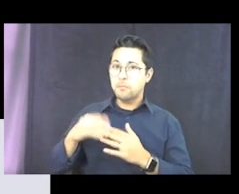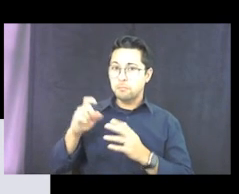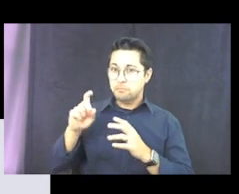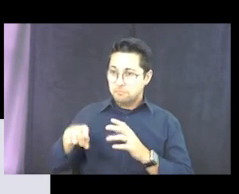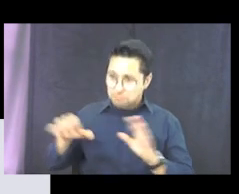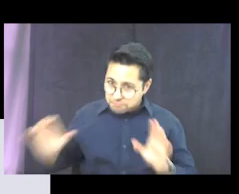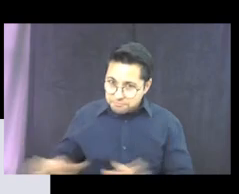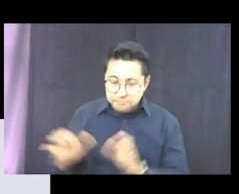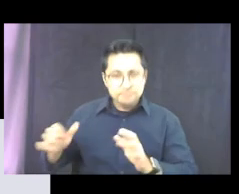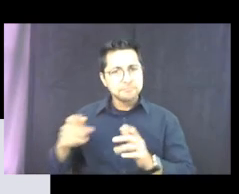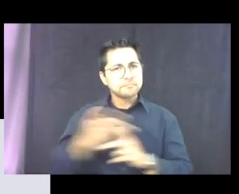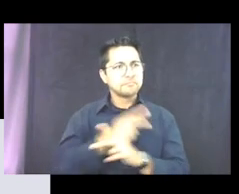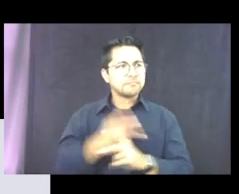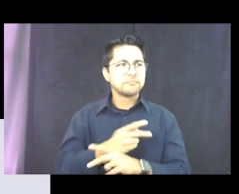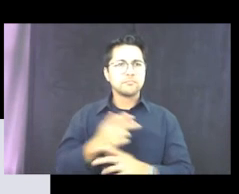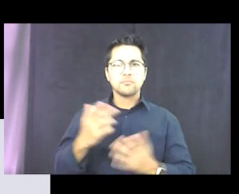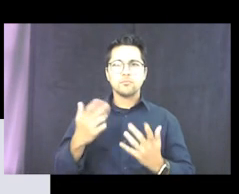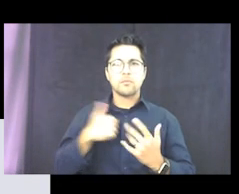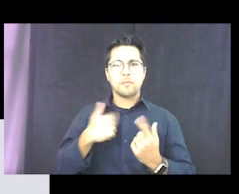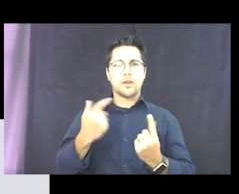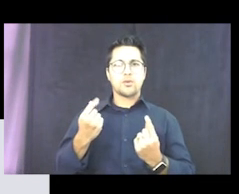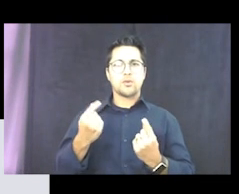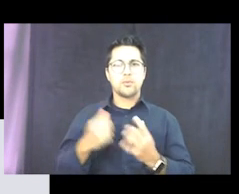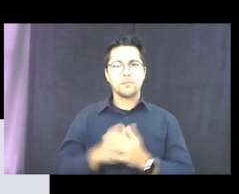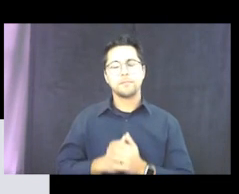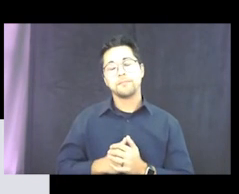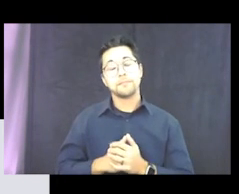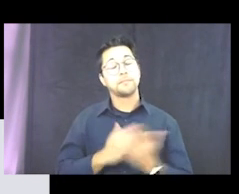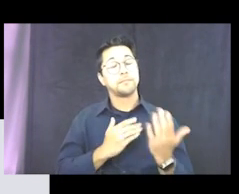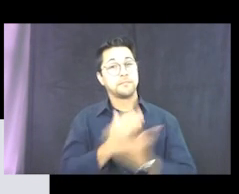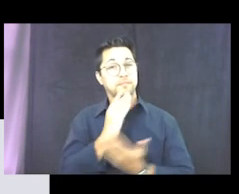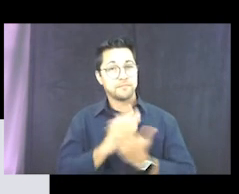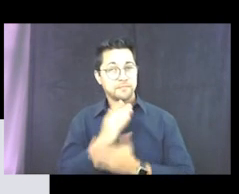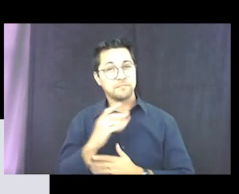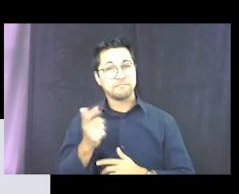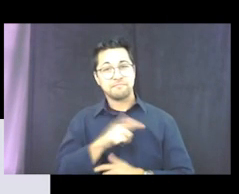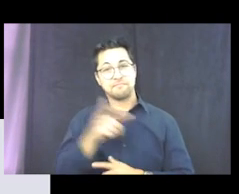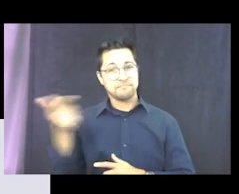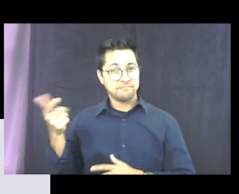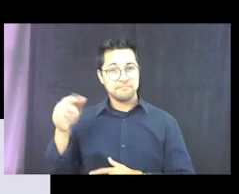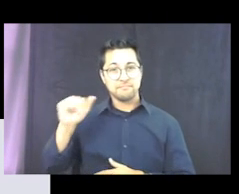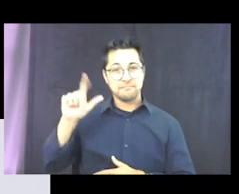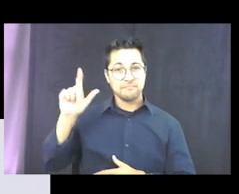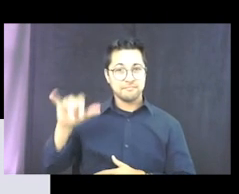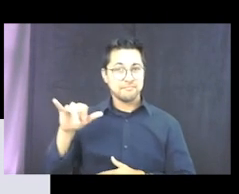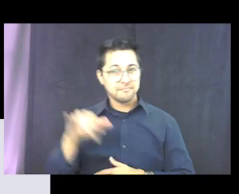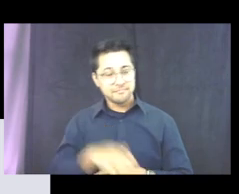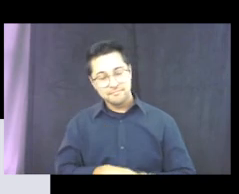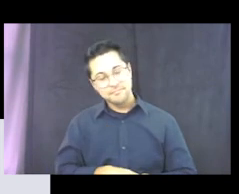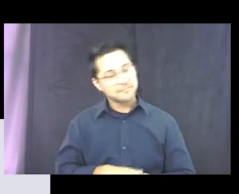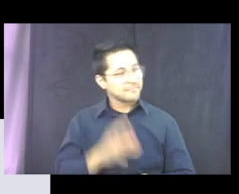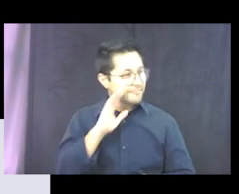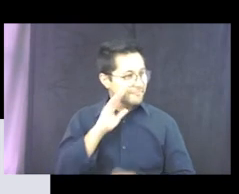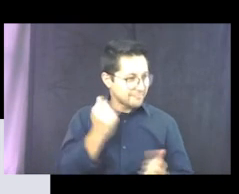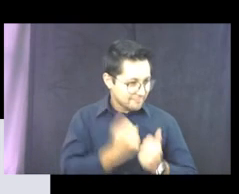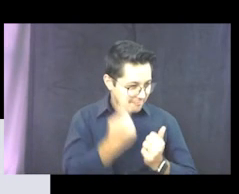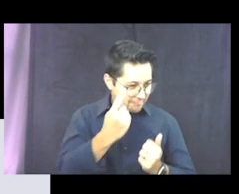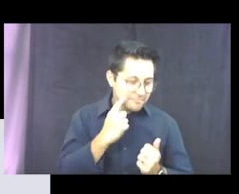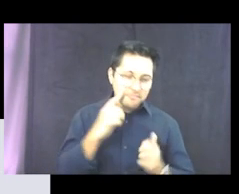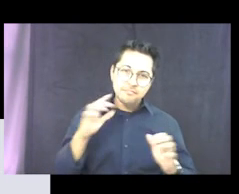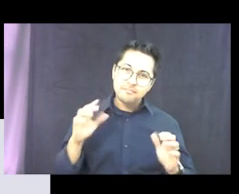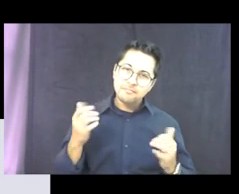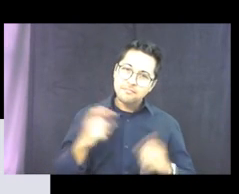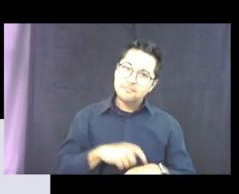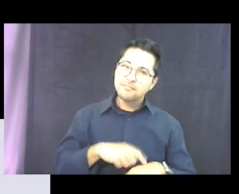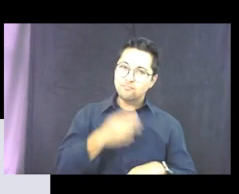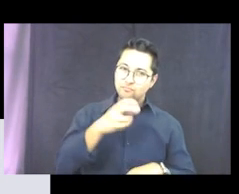action to determine what am I going to do. All right, on to you, Allie. Hey everyone, it's time to transition